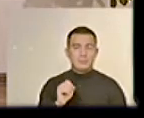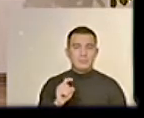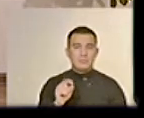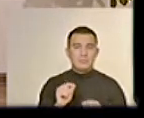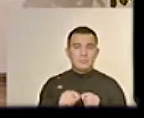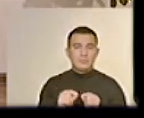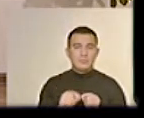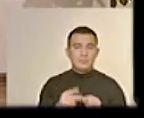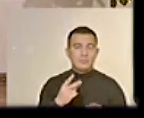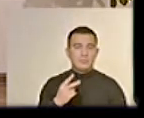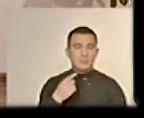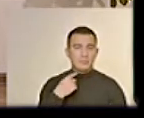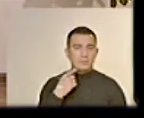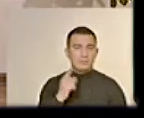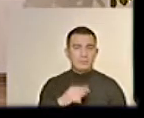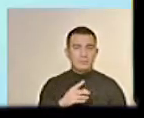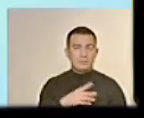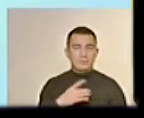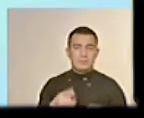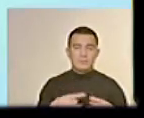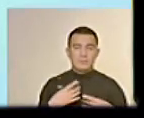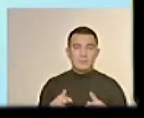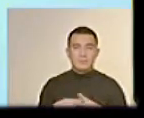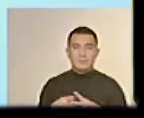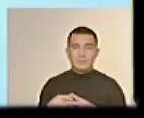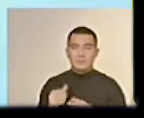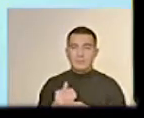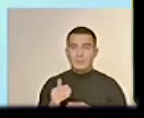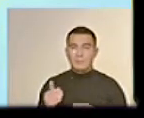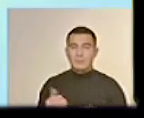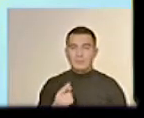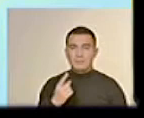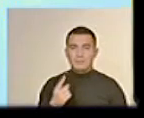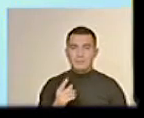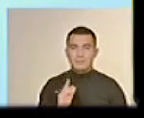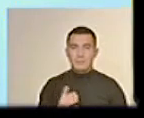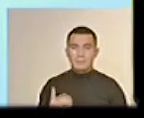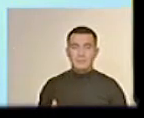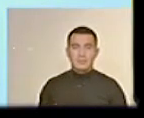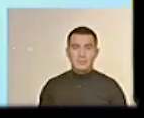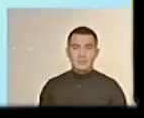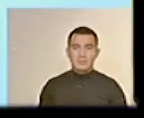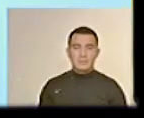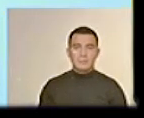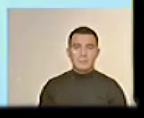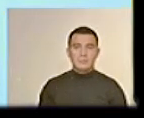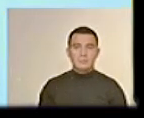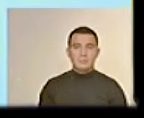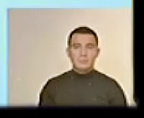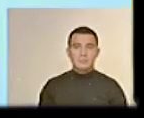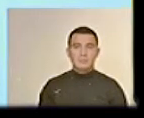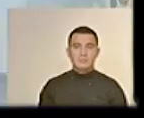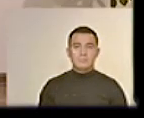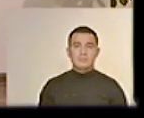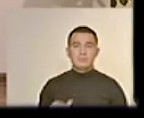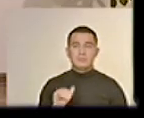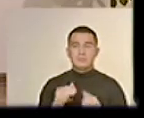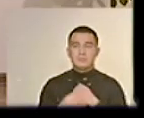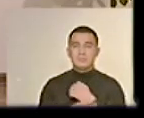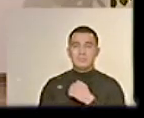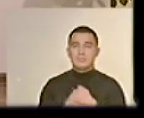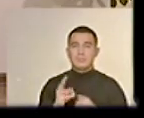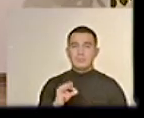soni 2 ta, reaksiyadan keyin esa bitta. Oltin gugurtning koeffitsentiga 2 qo'yib olaman. Endi oxirgi moddamiz